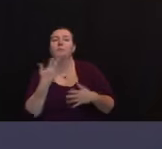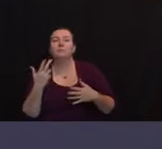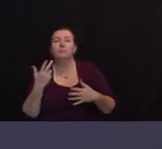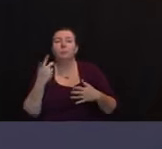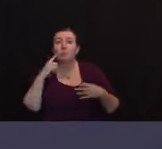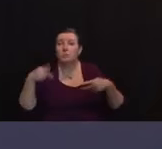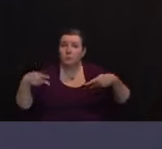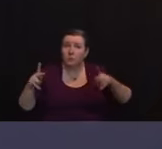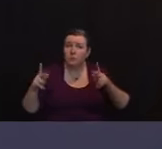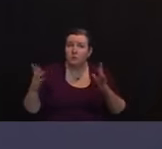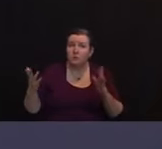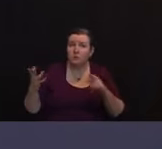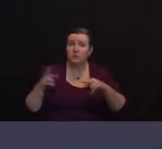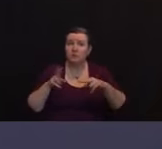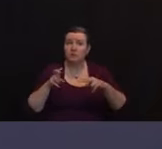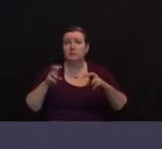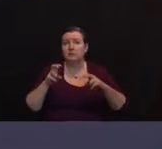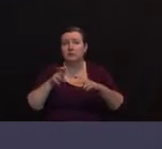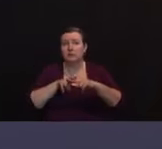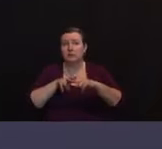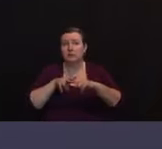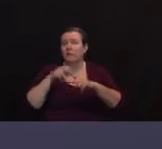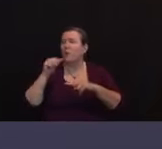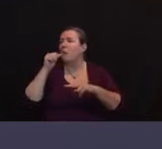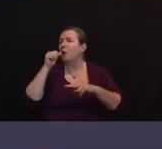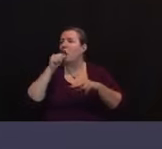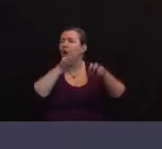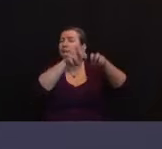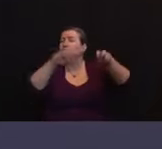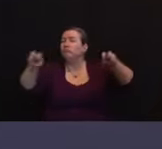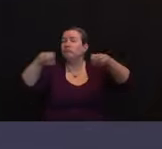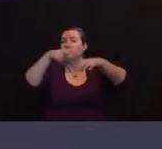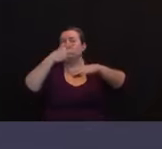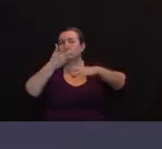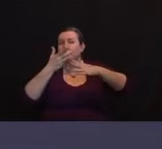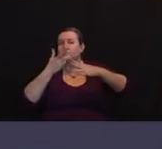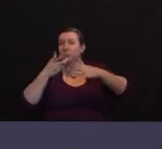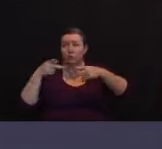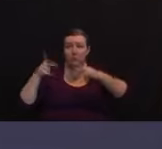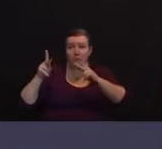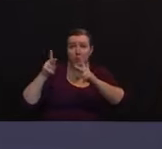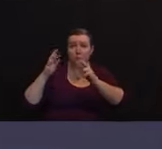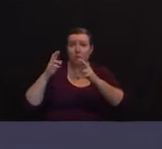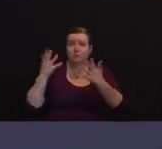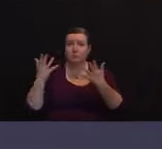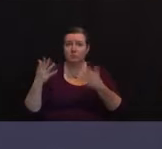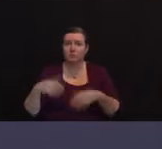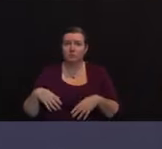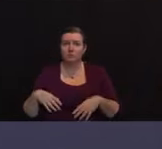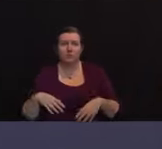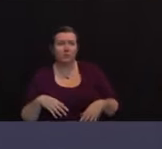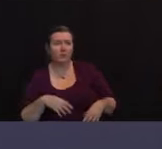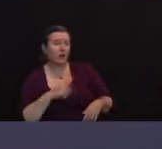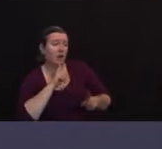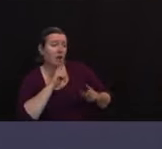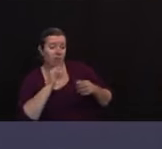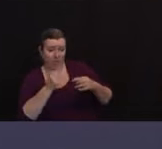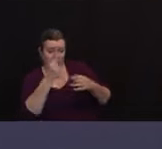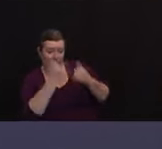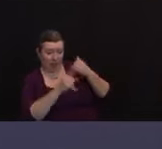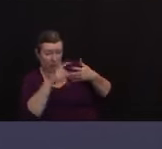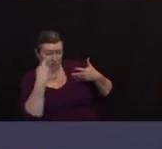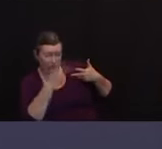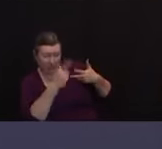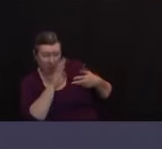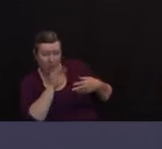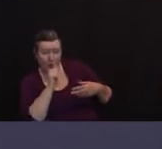is that going to be something that's still prohibited? I think on the last question, the answer is no. Am I right? Yeah. That's correct, Governor. Yeah, so we're still